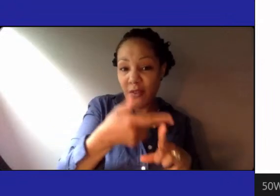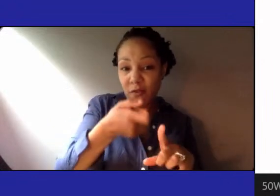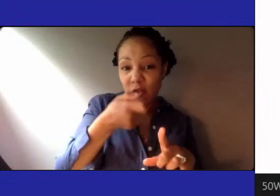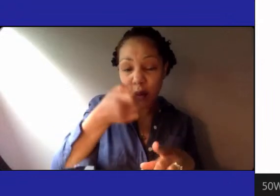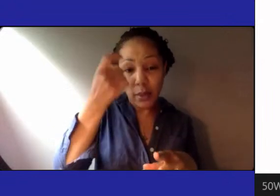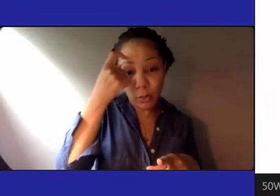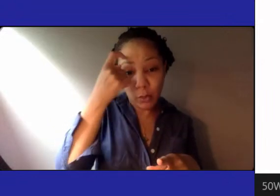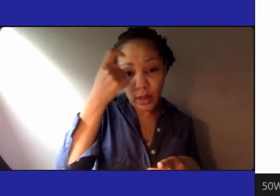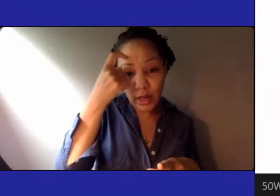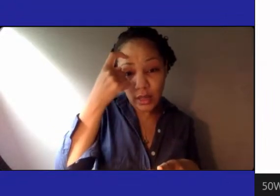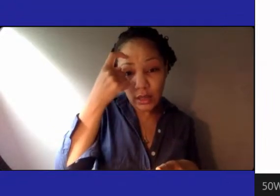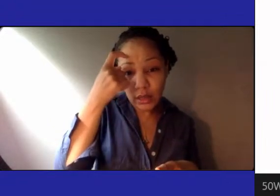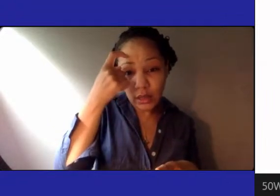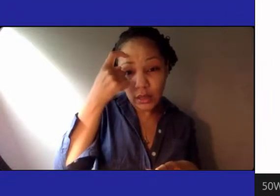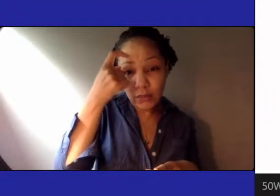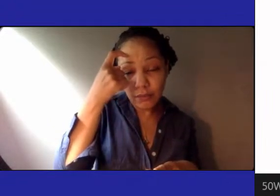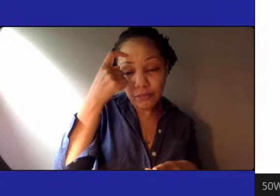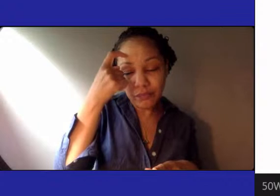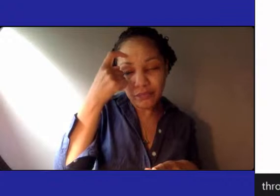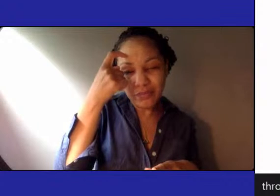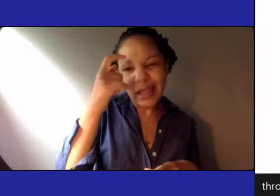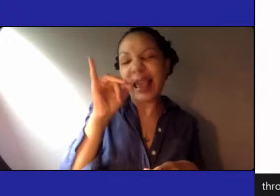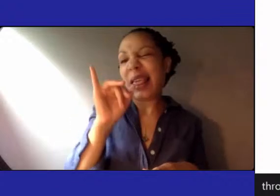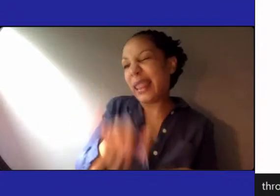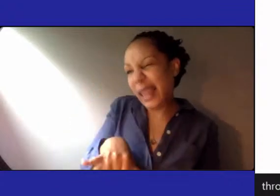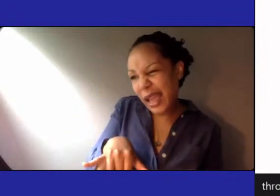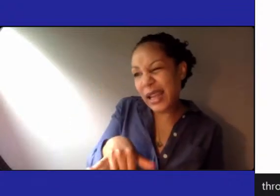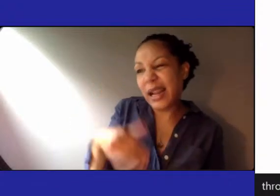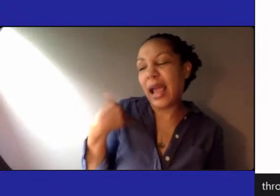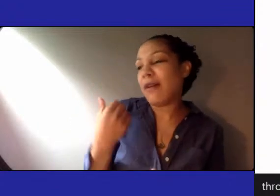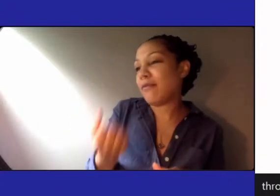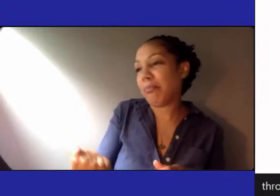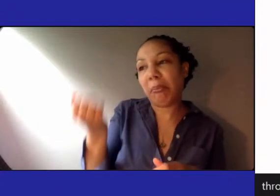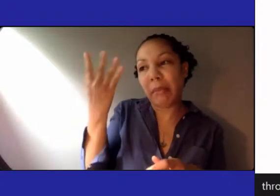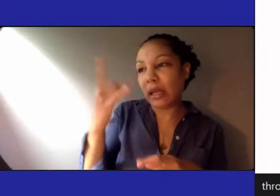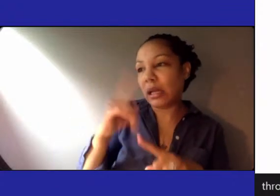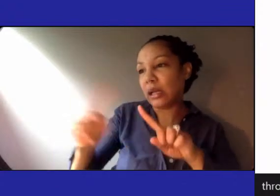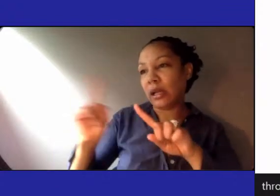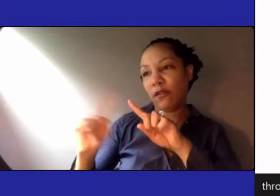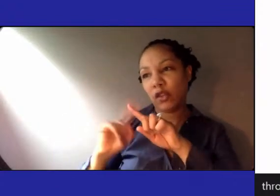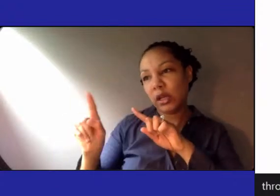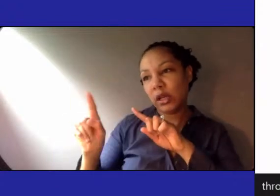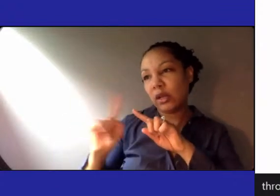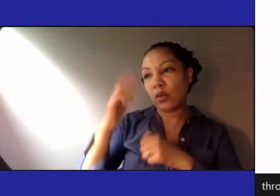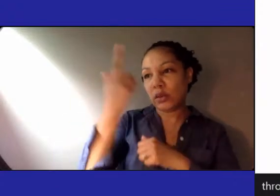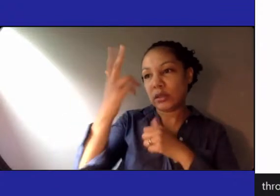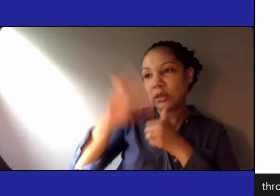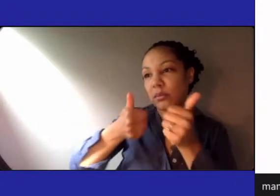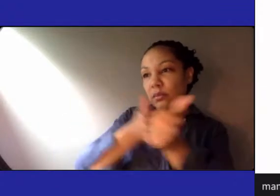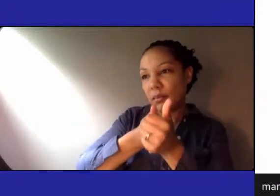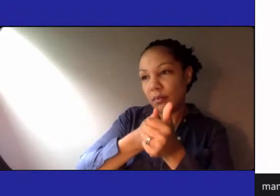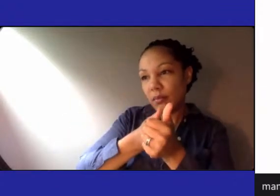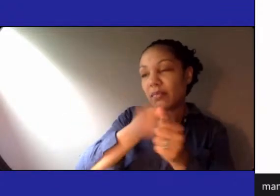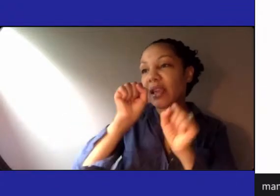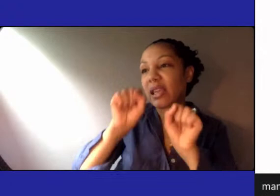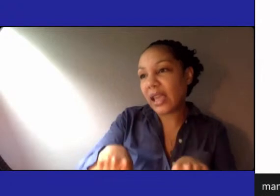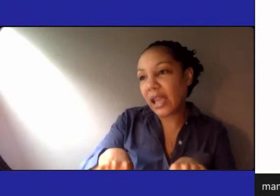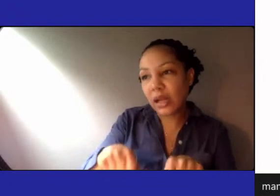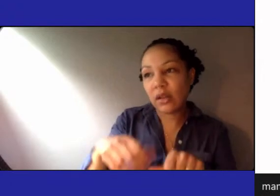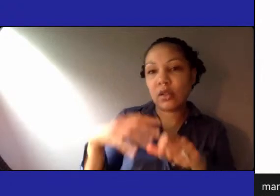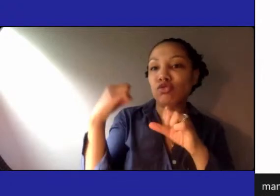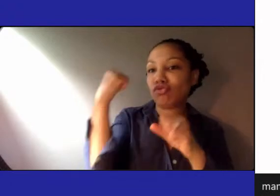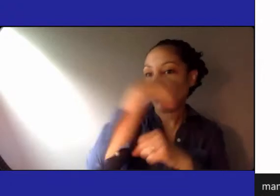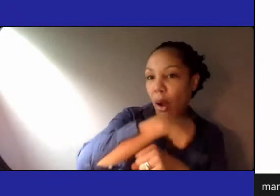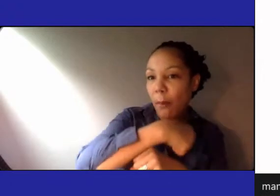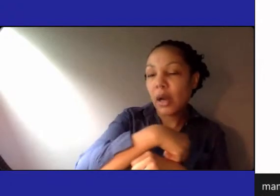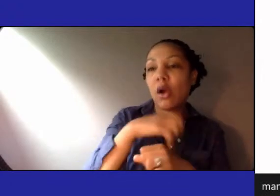those things that has many, many causes. So it can be anything from local trauma in the nose to people having very high